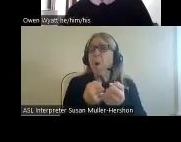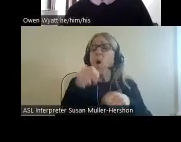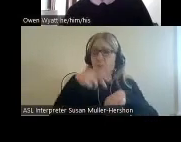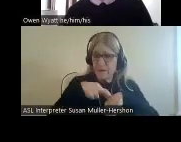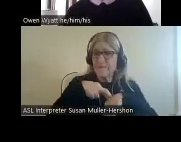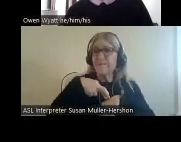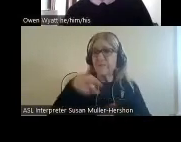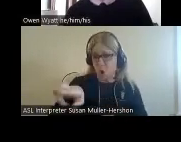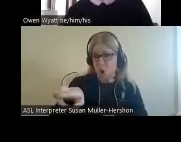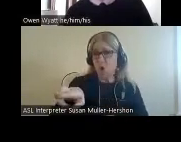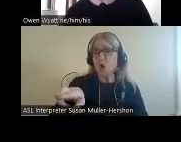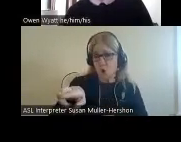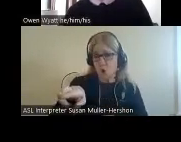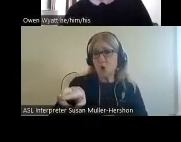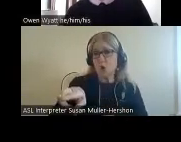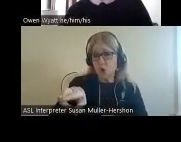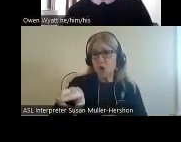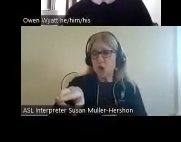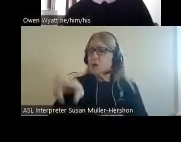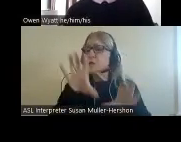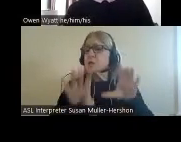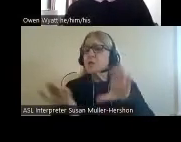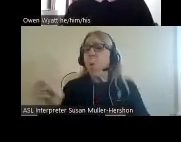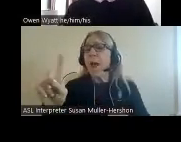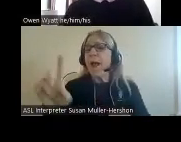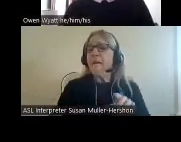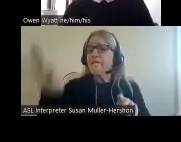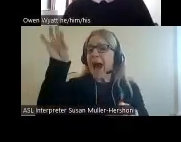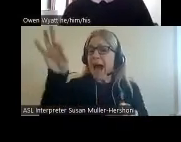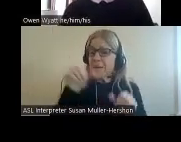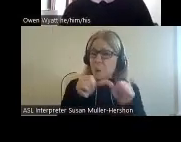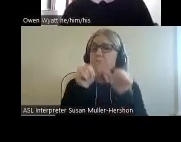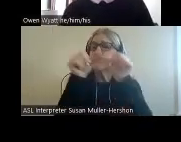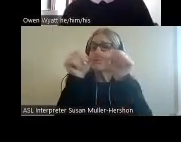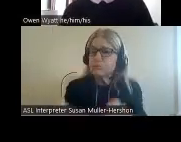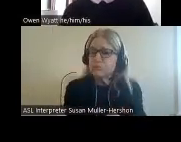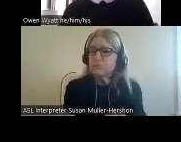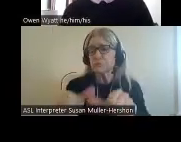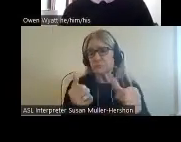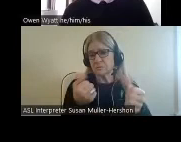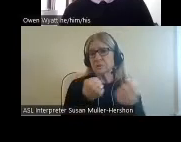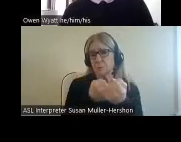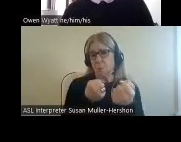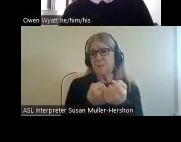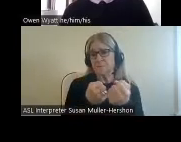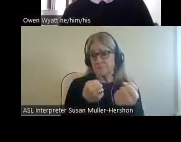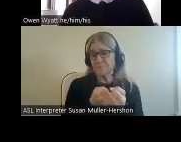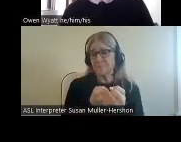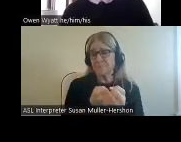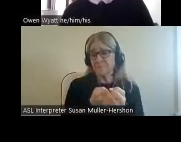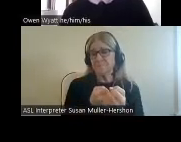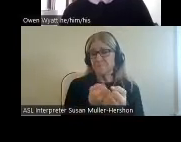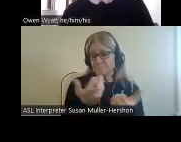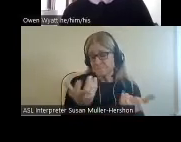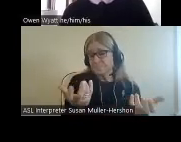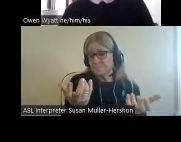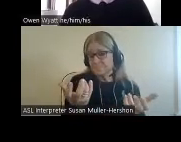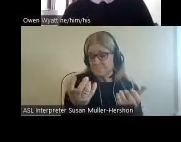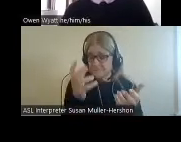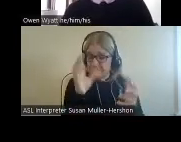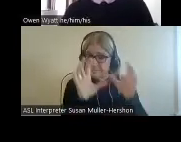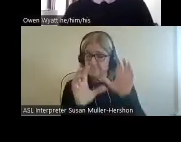can assist and help identify resources that are available and would be a good fit